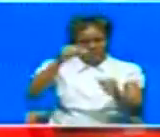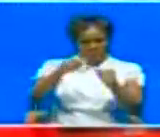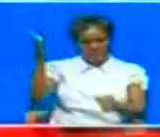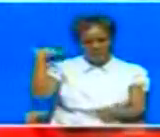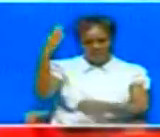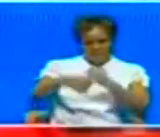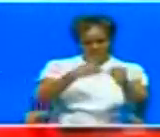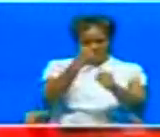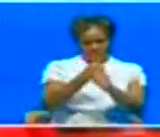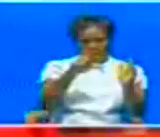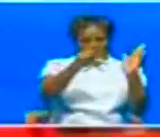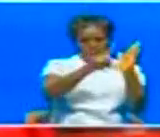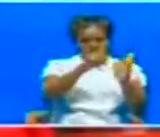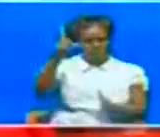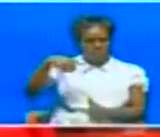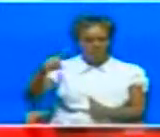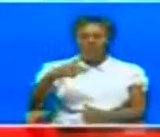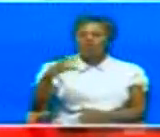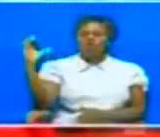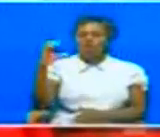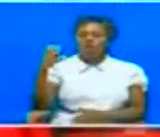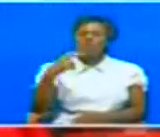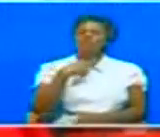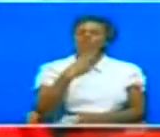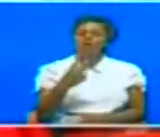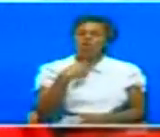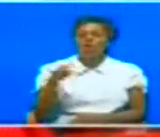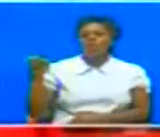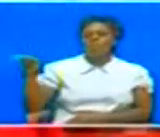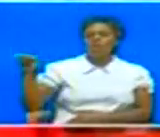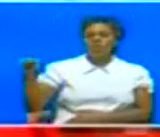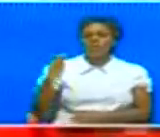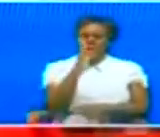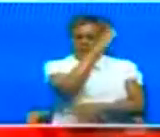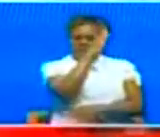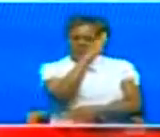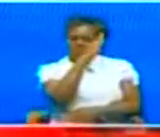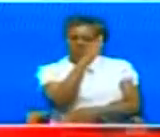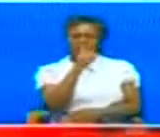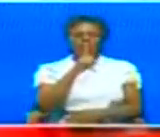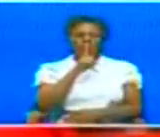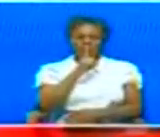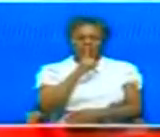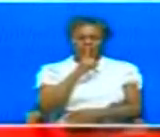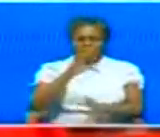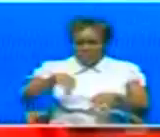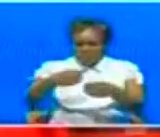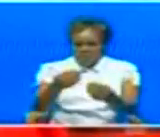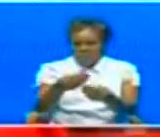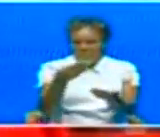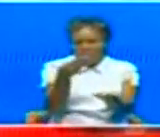security bill was being passed, CORD was very vocal in the morning. When they came back in the afternoon, they were very silent. You know what the government did? Waleka Basha kwa pigeonholes.